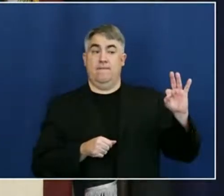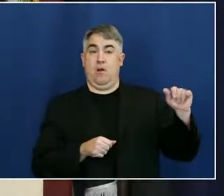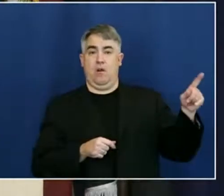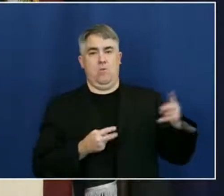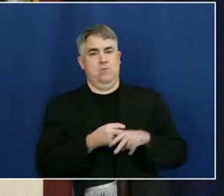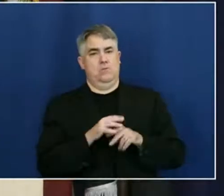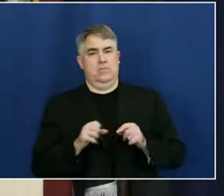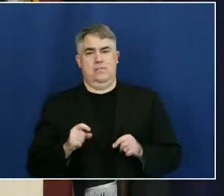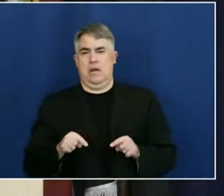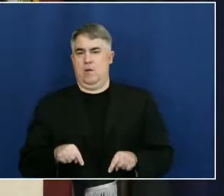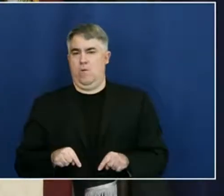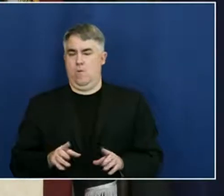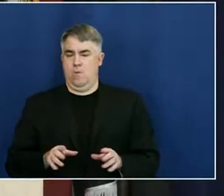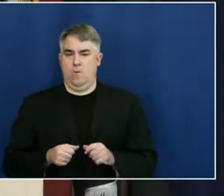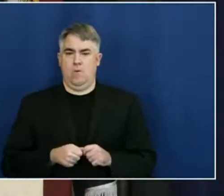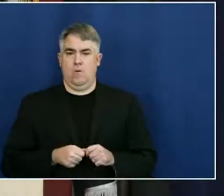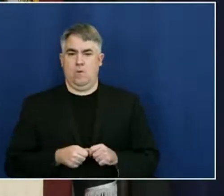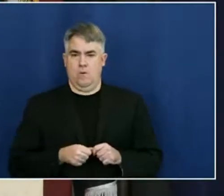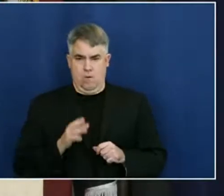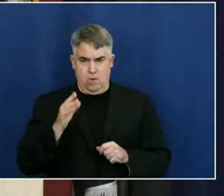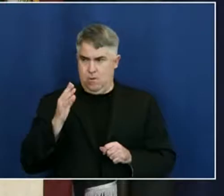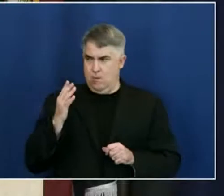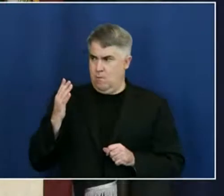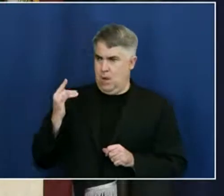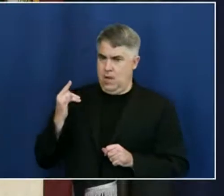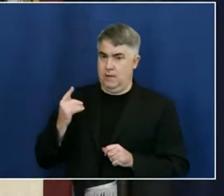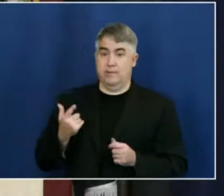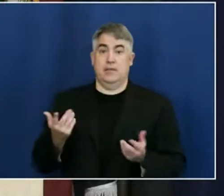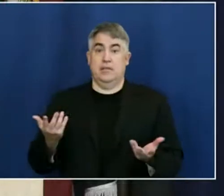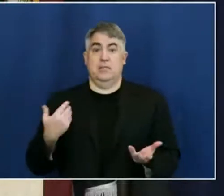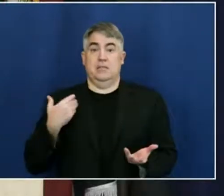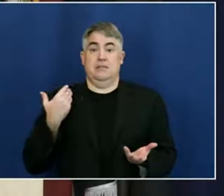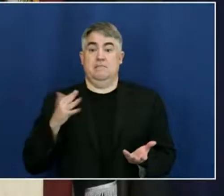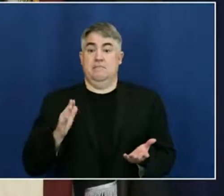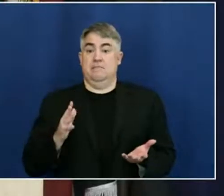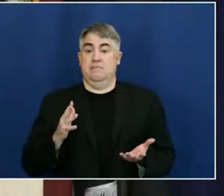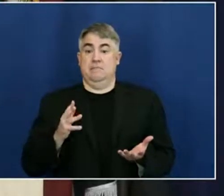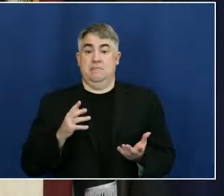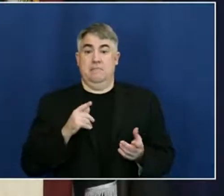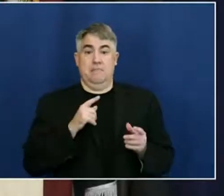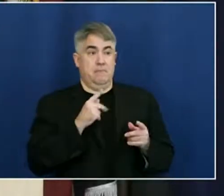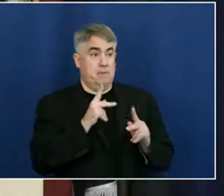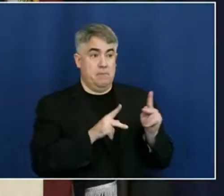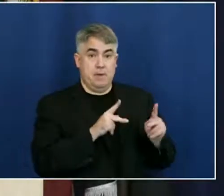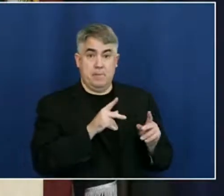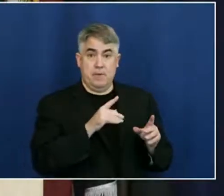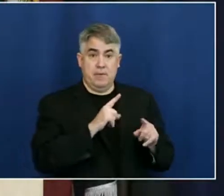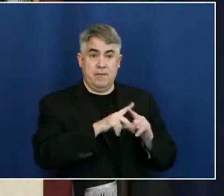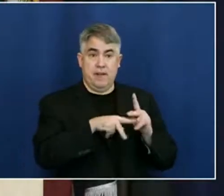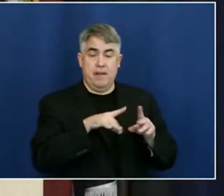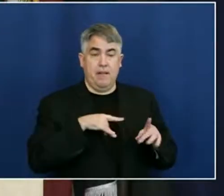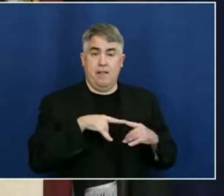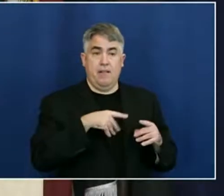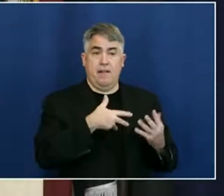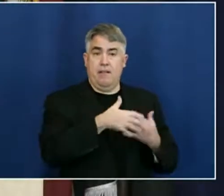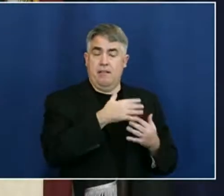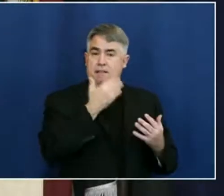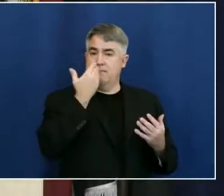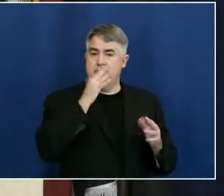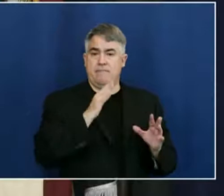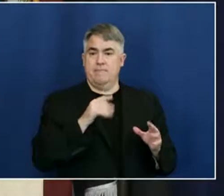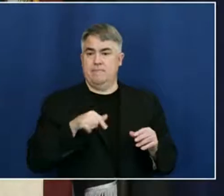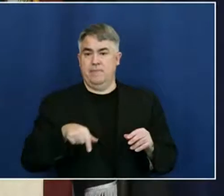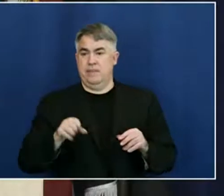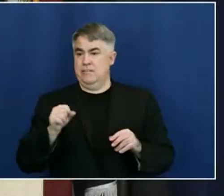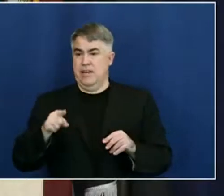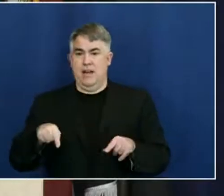epidemiologically. It might be the specific subgroups of people who actually have this variant in San Diego versus Florida versus